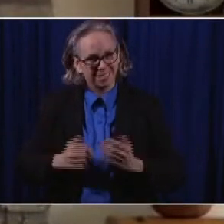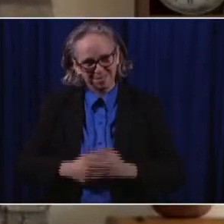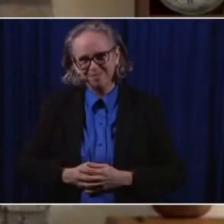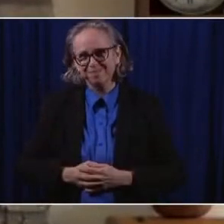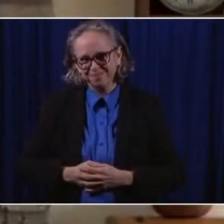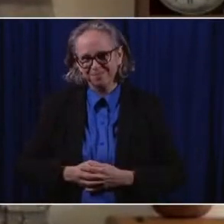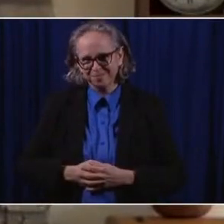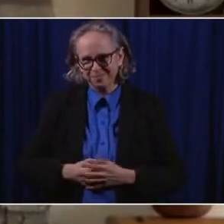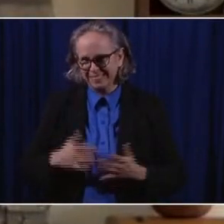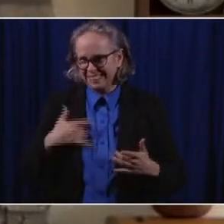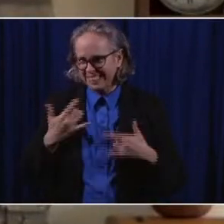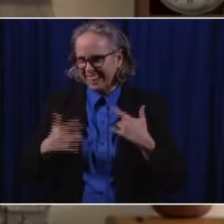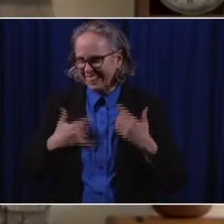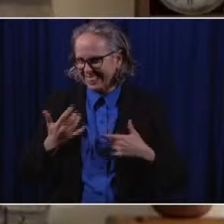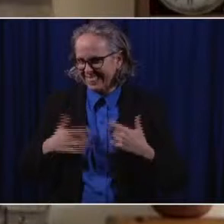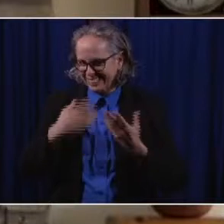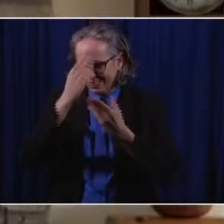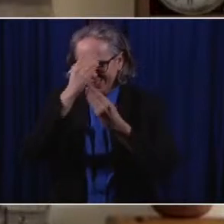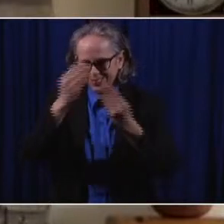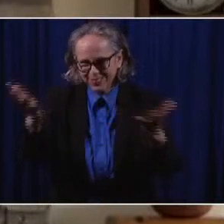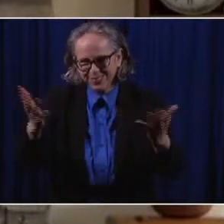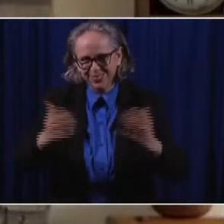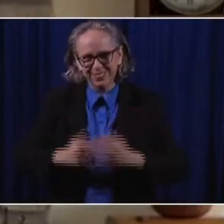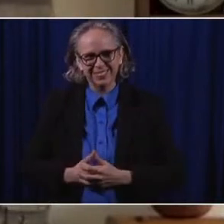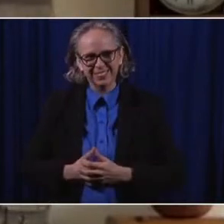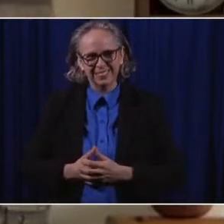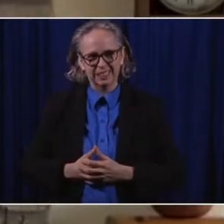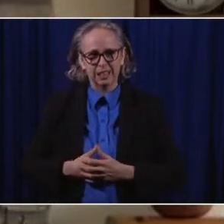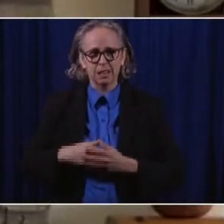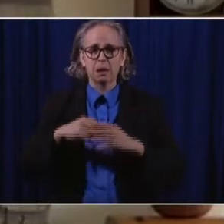night, 90% mask wearing compliance. That's